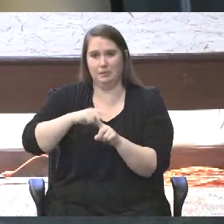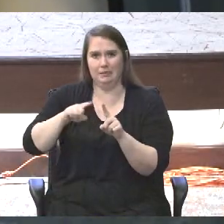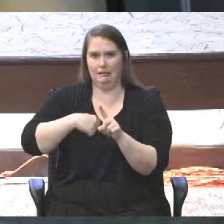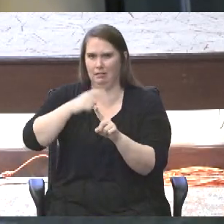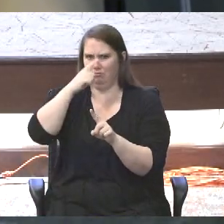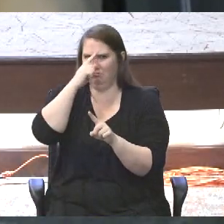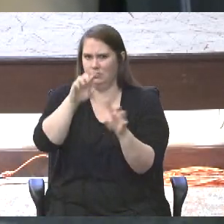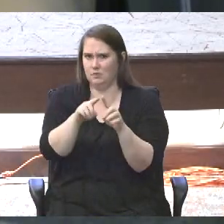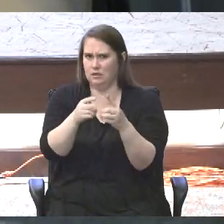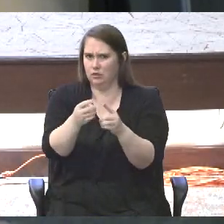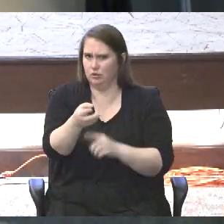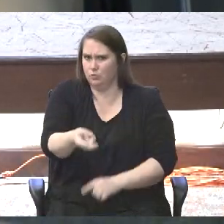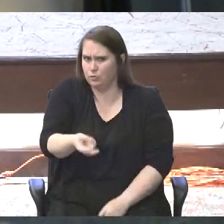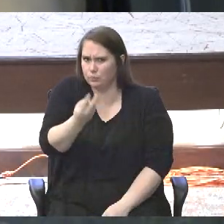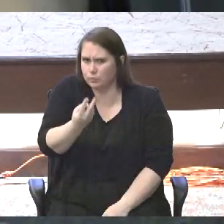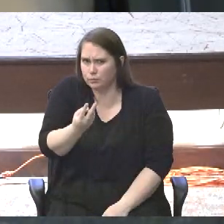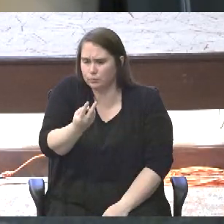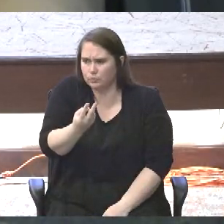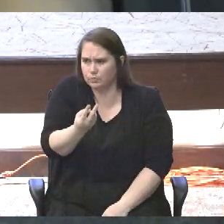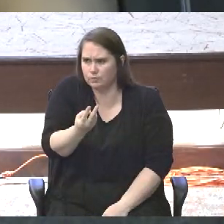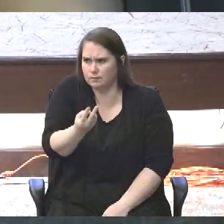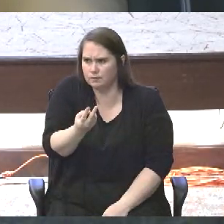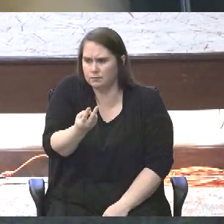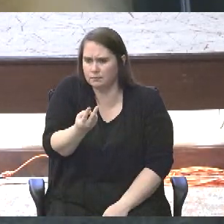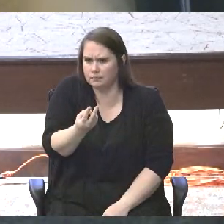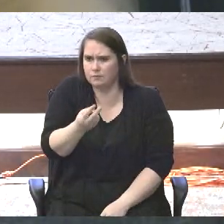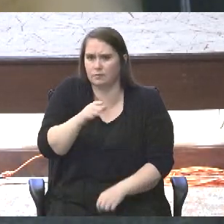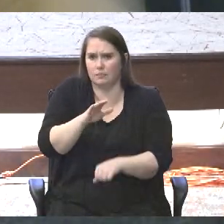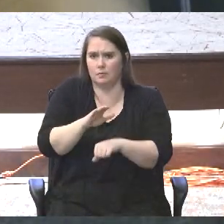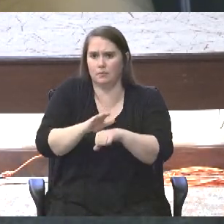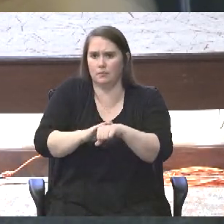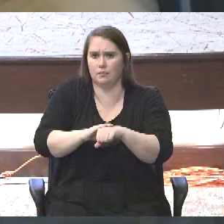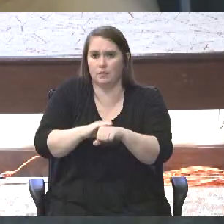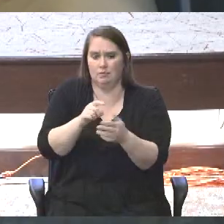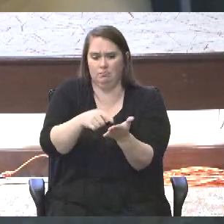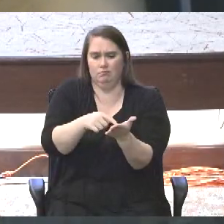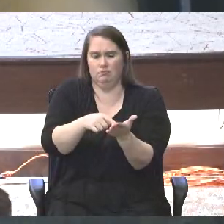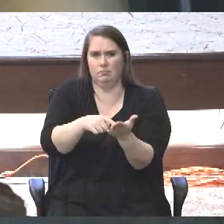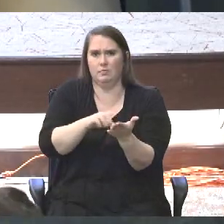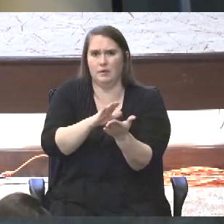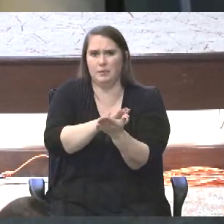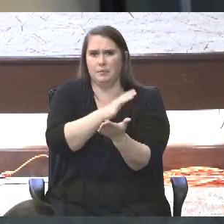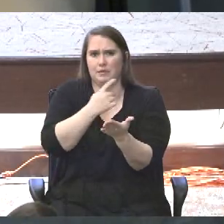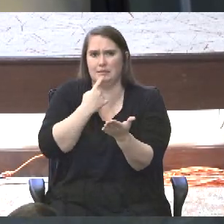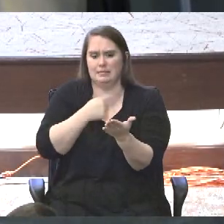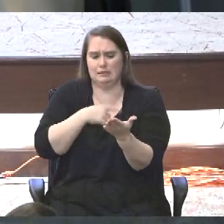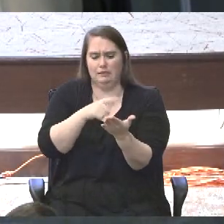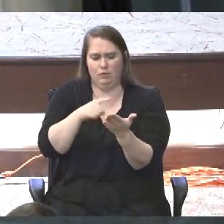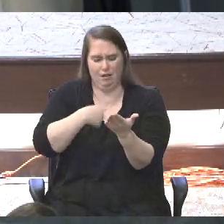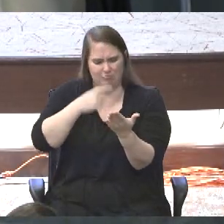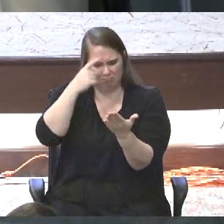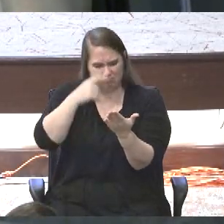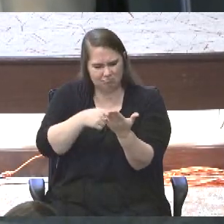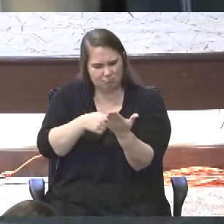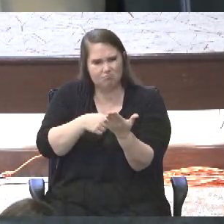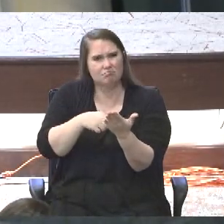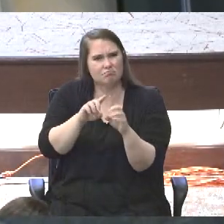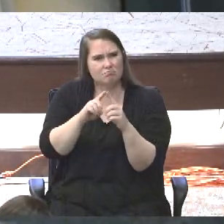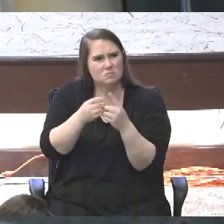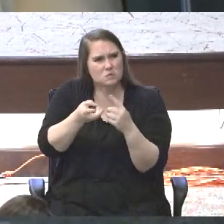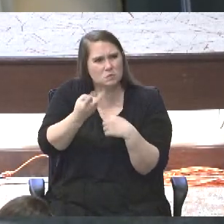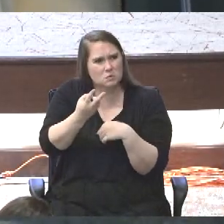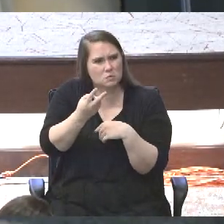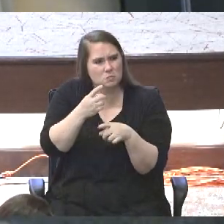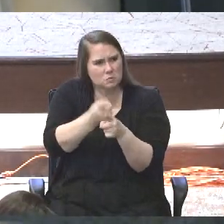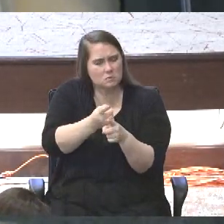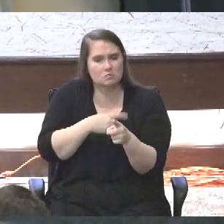2. On my Definitely should be District 2. Yes. I don't have that in front of me, but I'm trusting